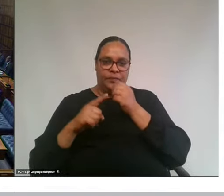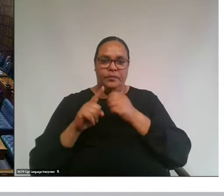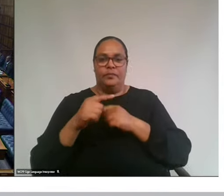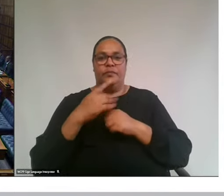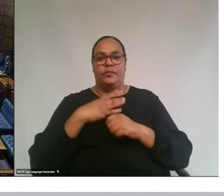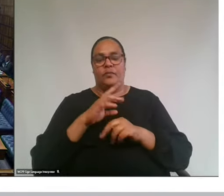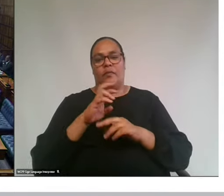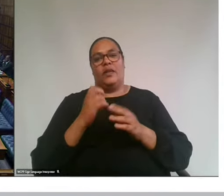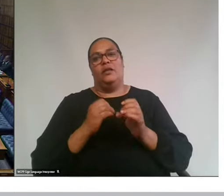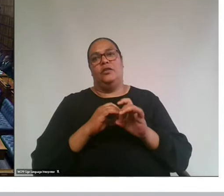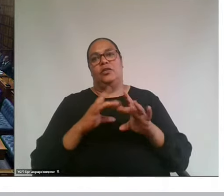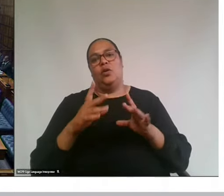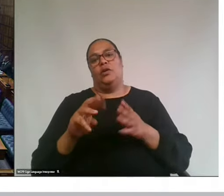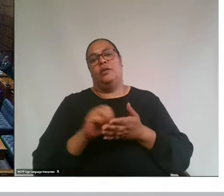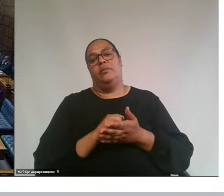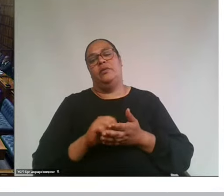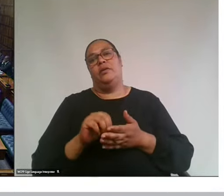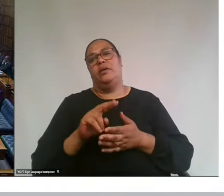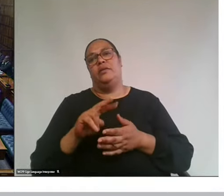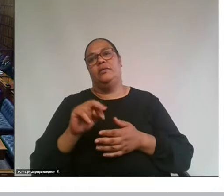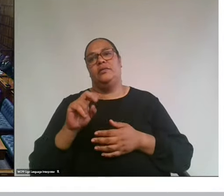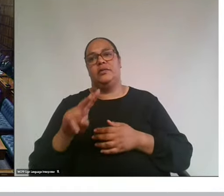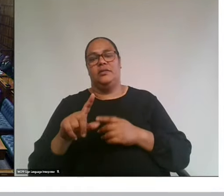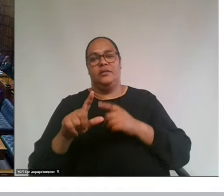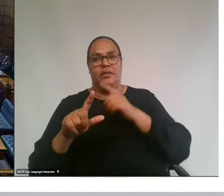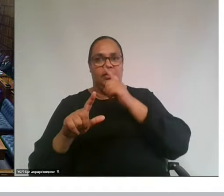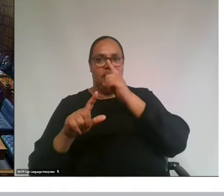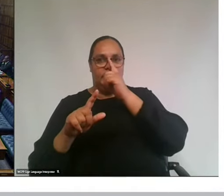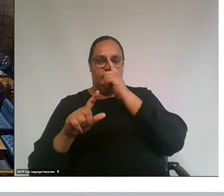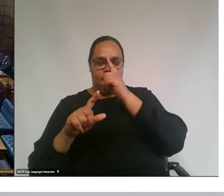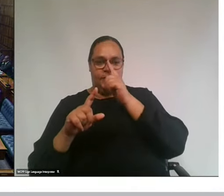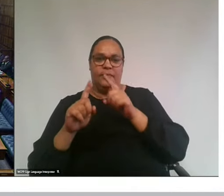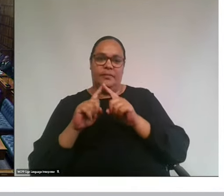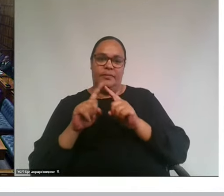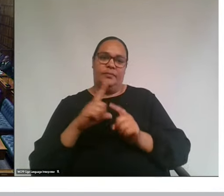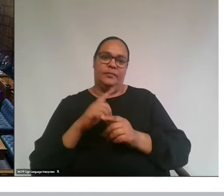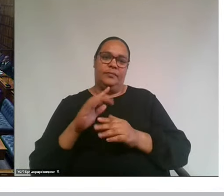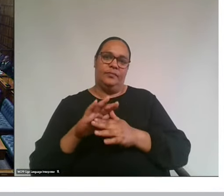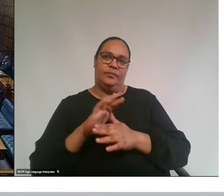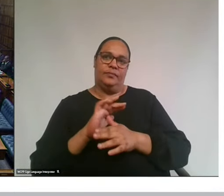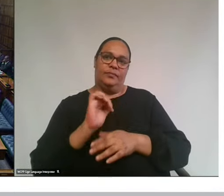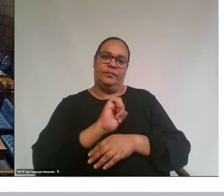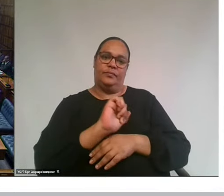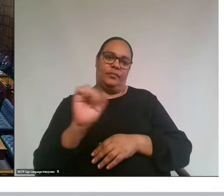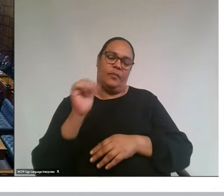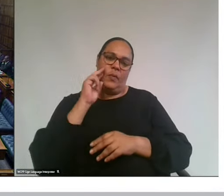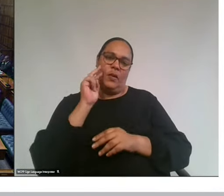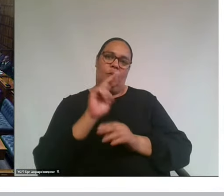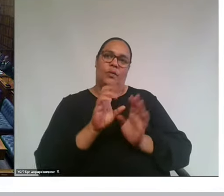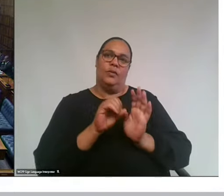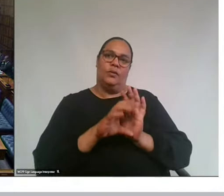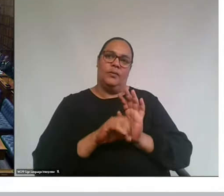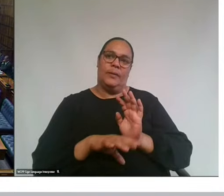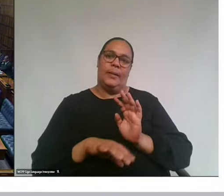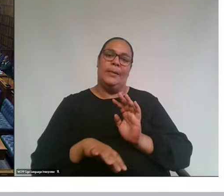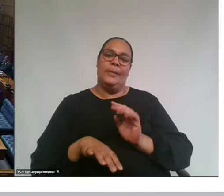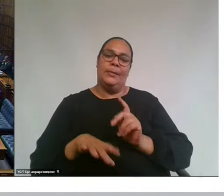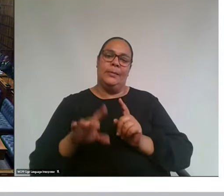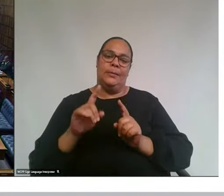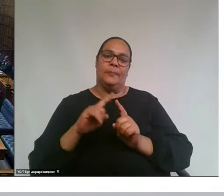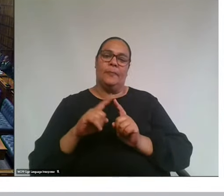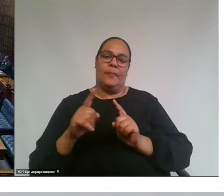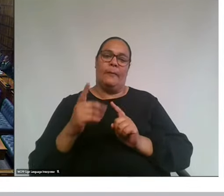restart in 2027 and um because them looking at the market that they can serve for